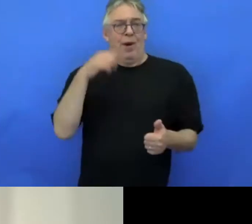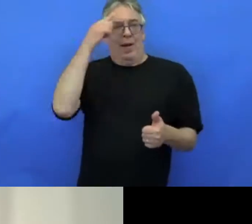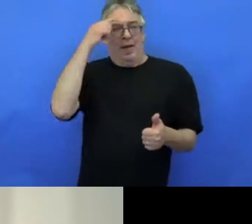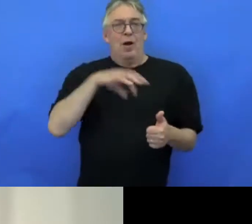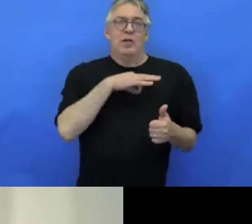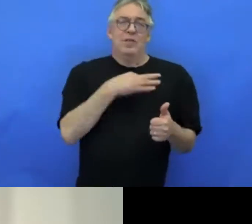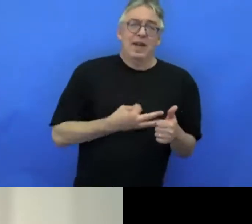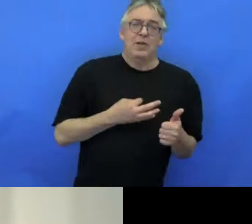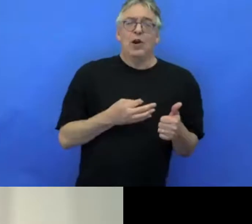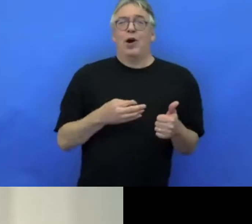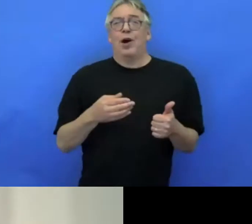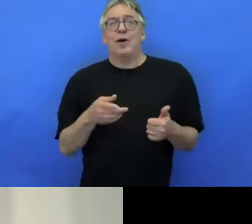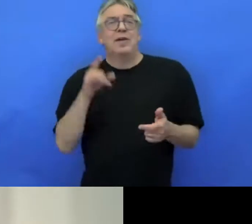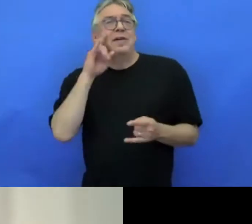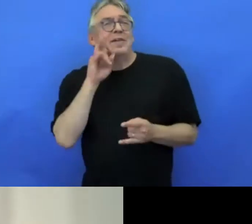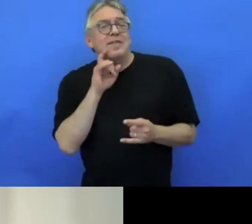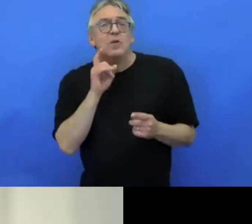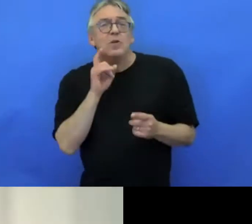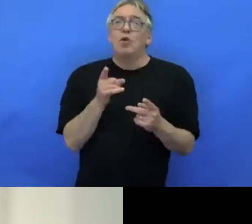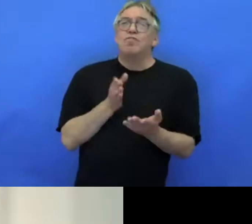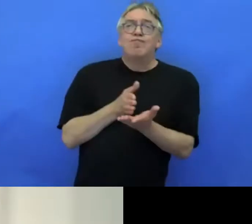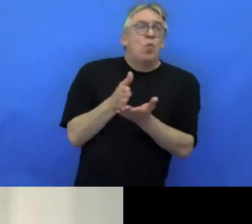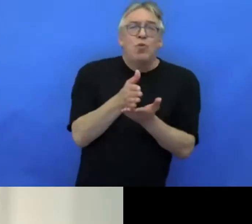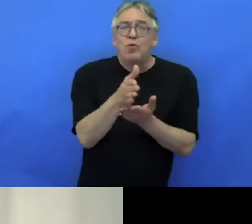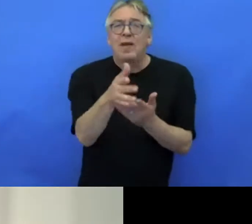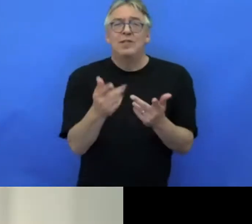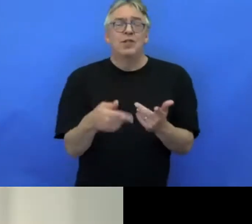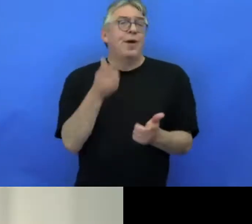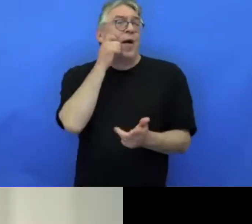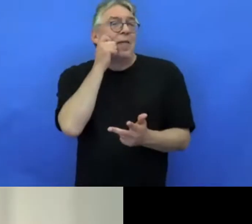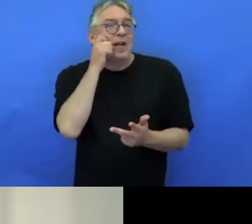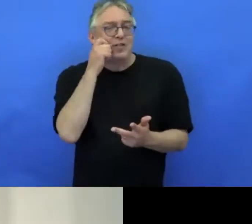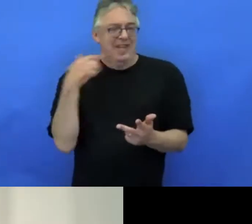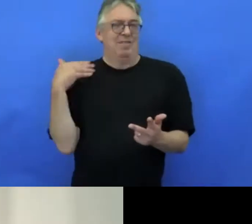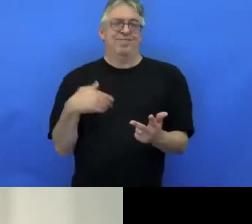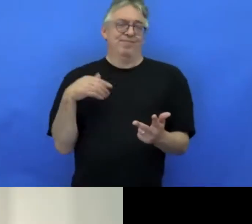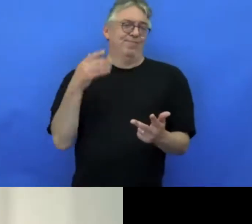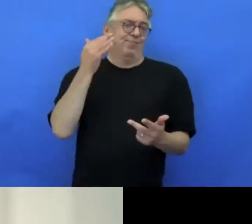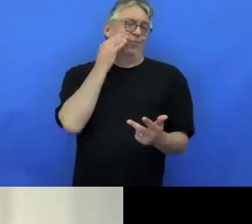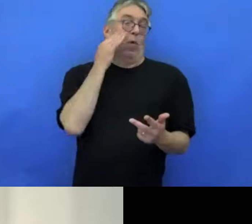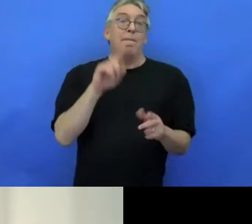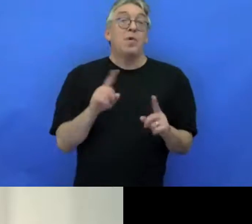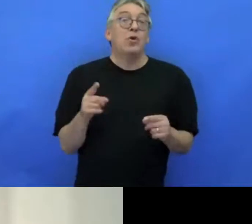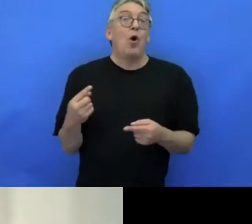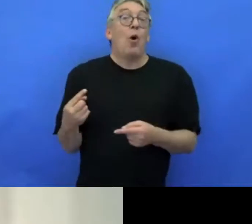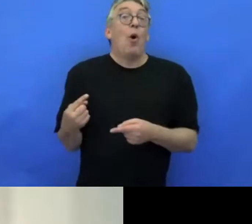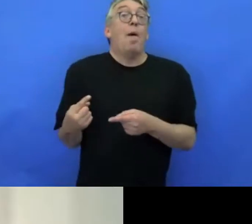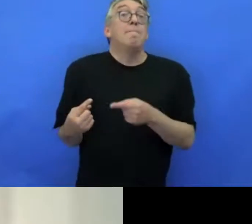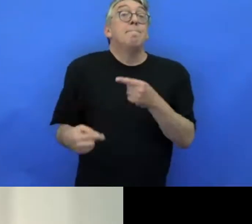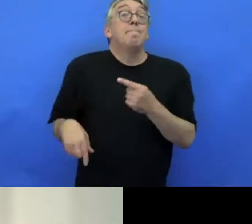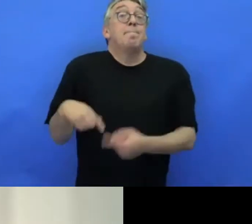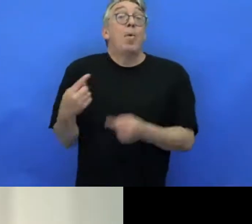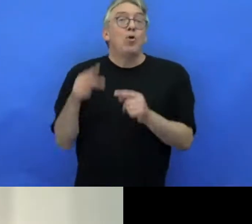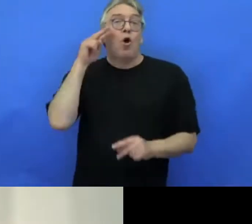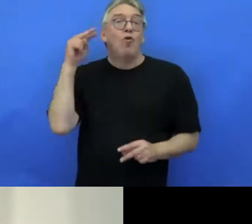sexual orientation or ethnicity. We don't often think about political affiliation. And